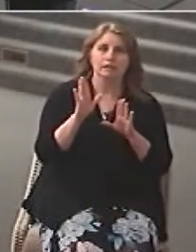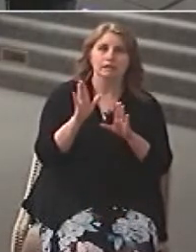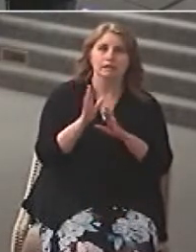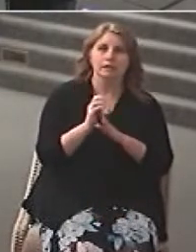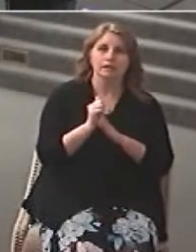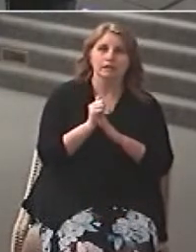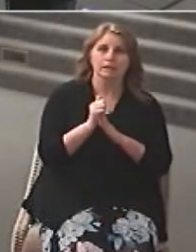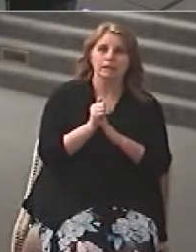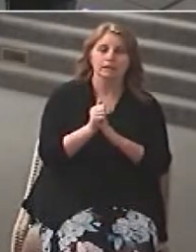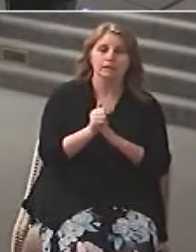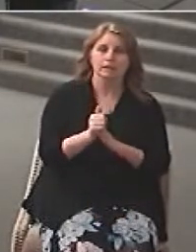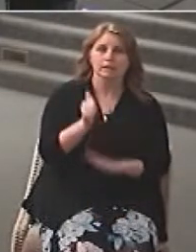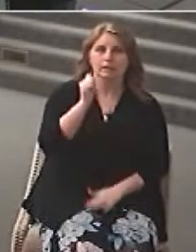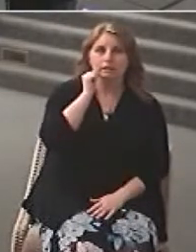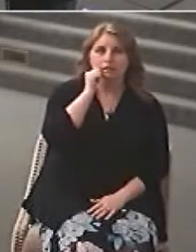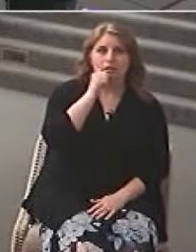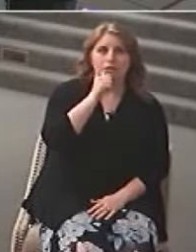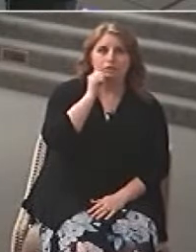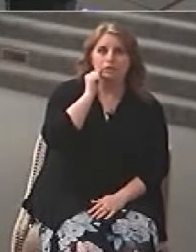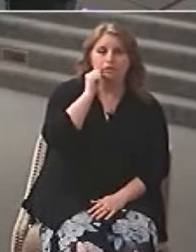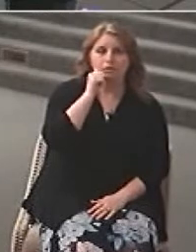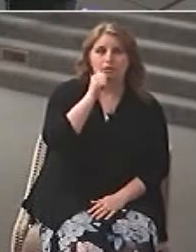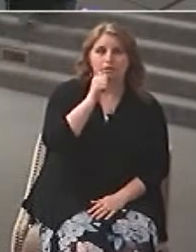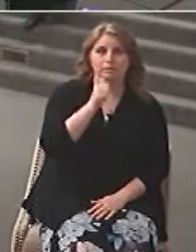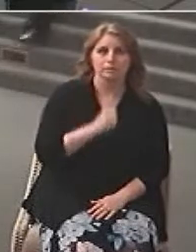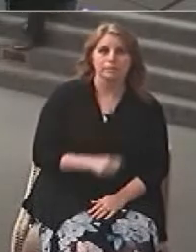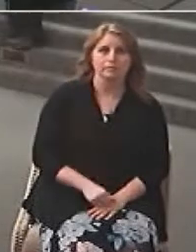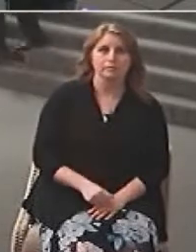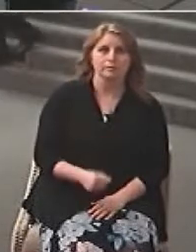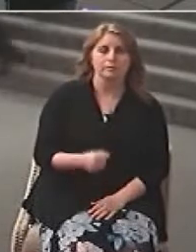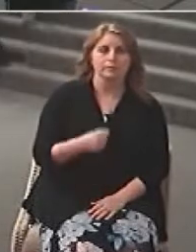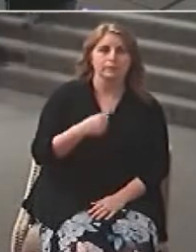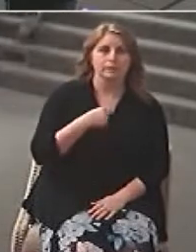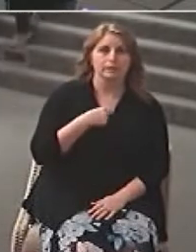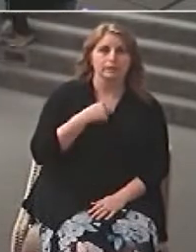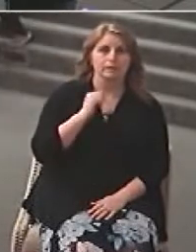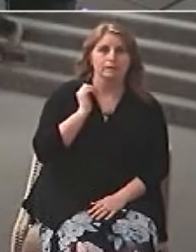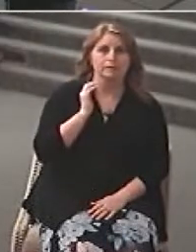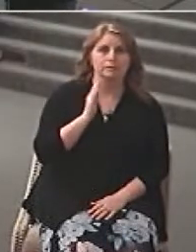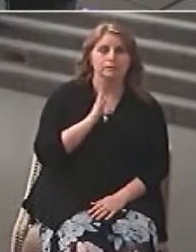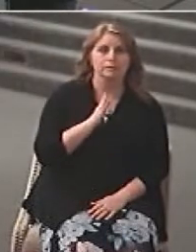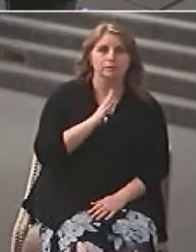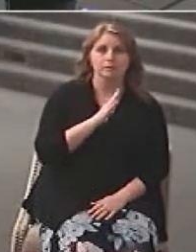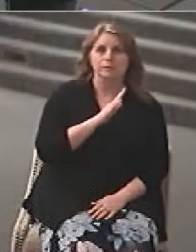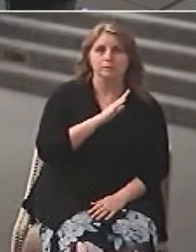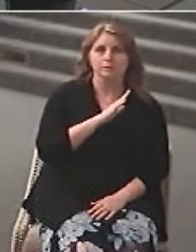light every day. No, I'll